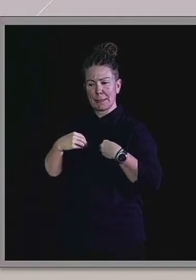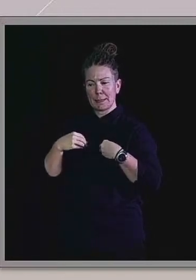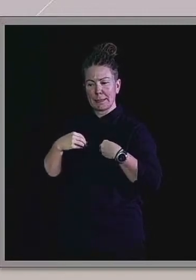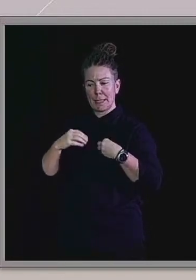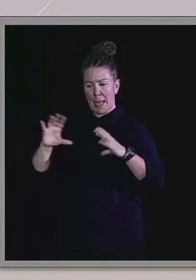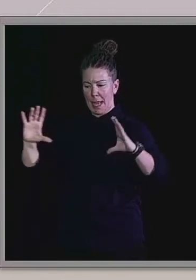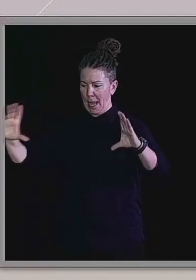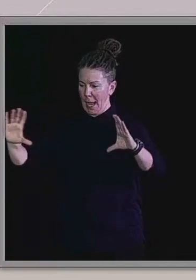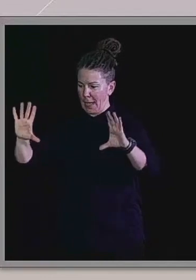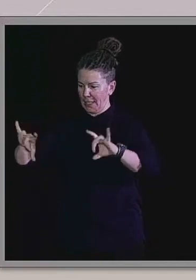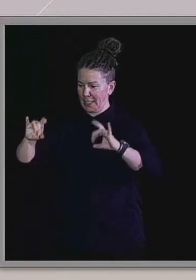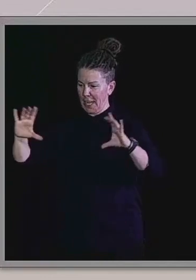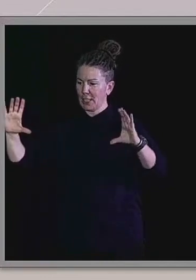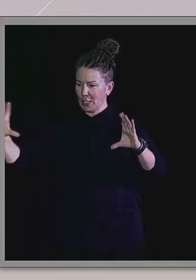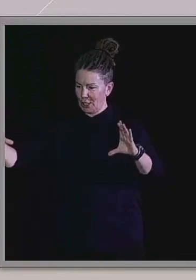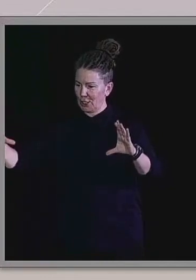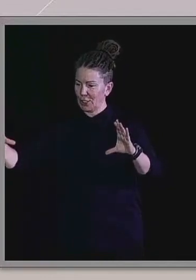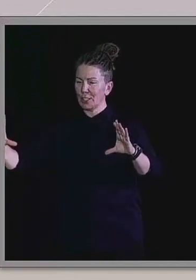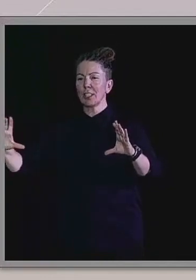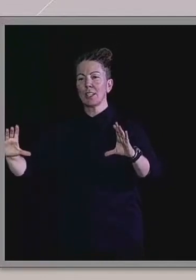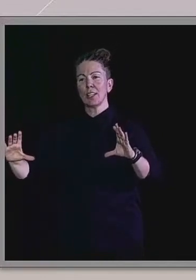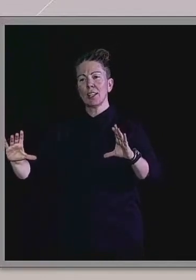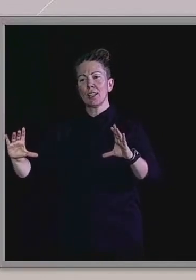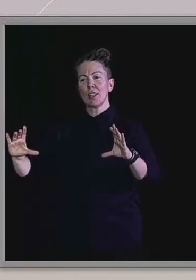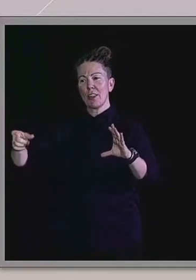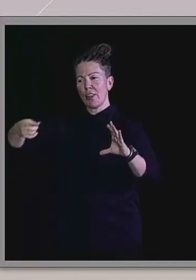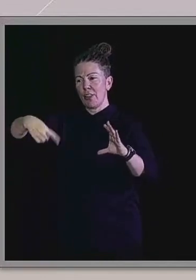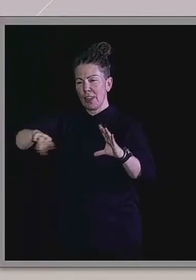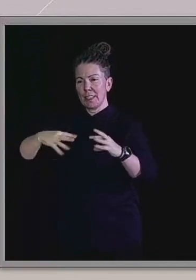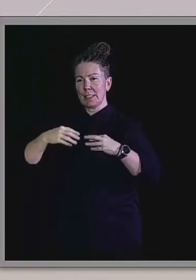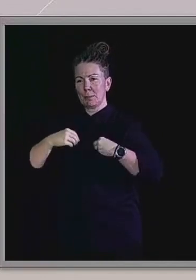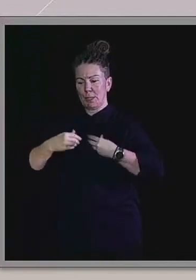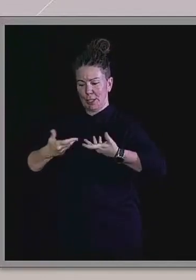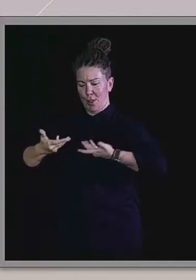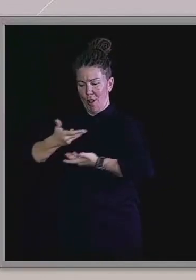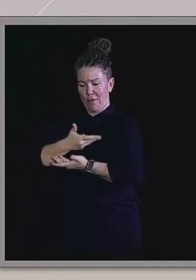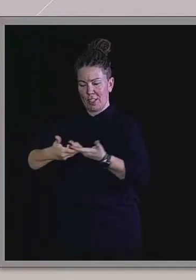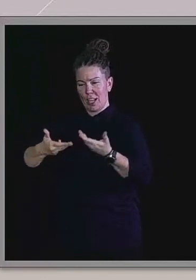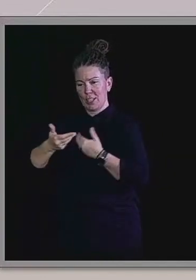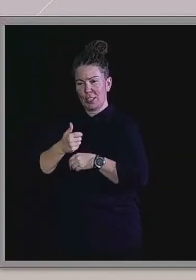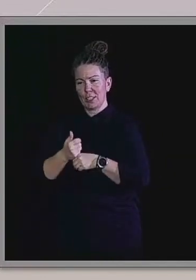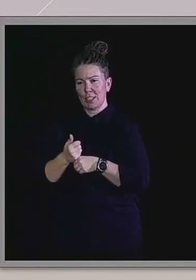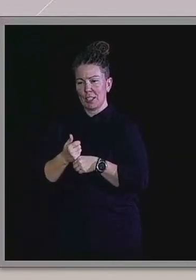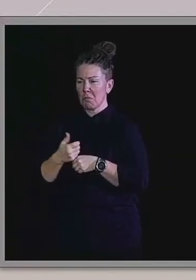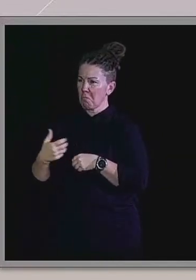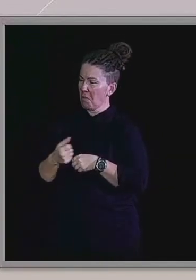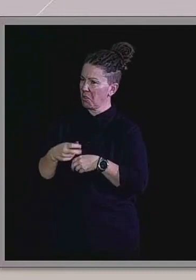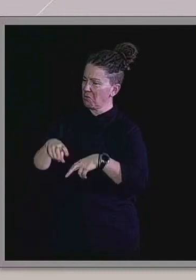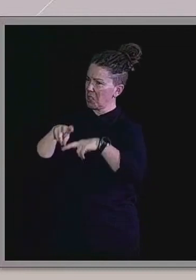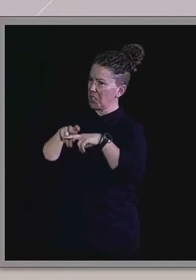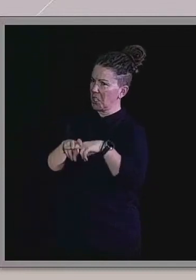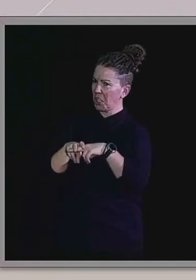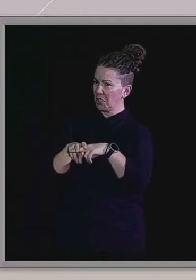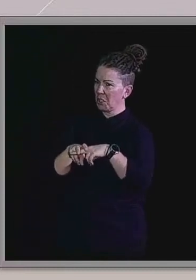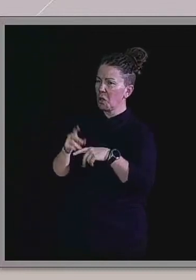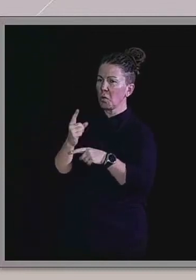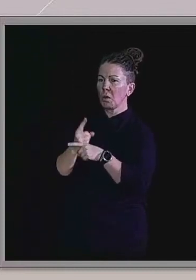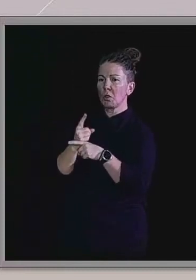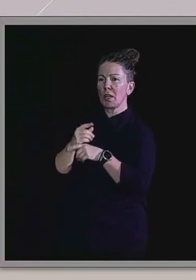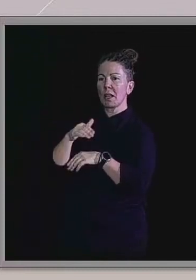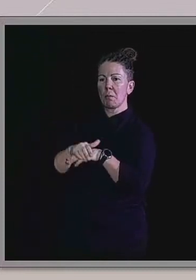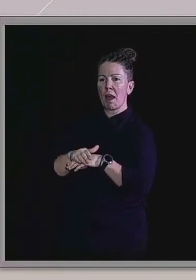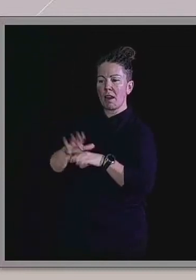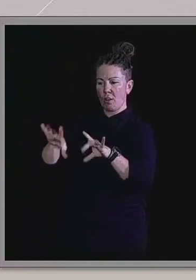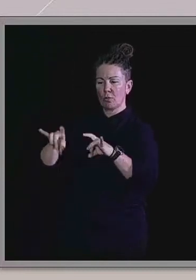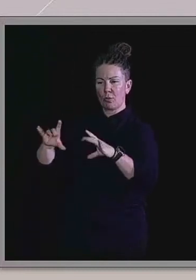to the boardroom of the likes of Rio Tinto, or any other industry players as well, and saying, well, we're sitting down here talking to you as the nation, and this is